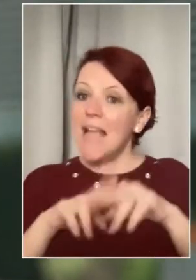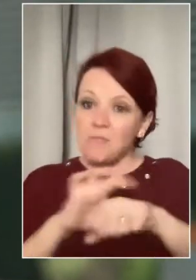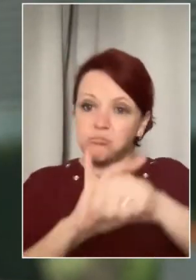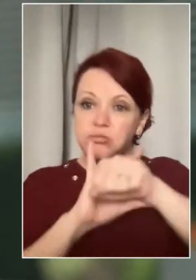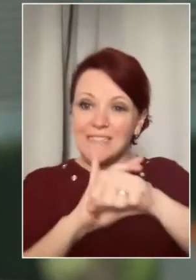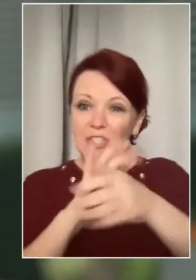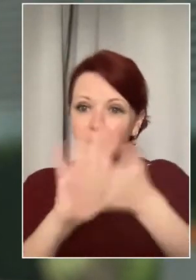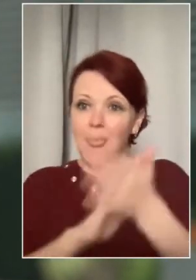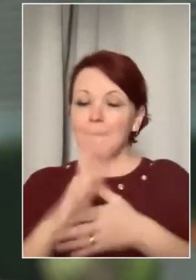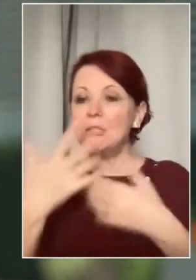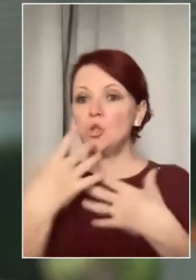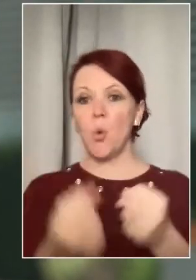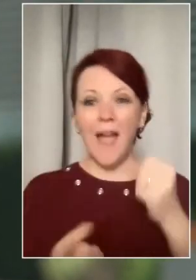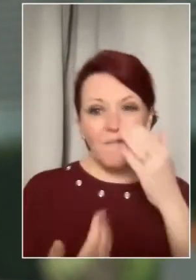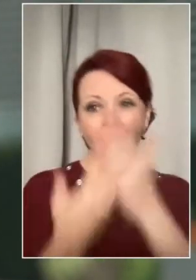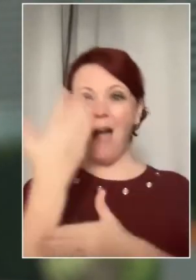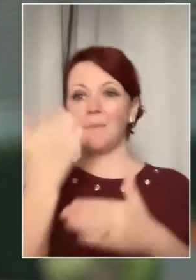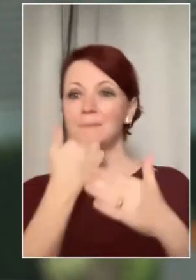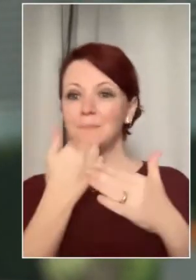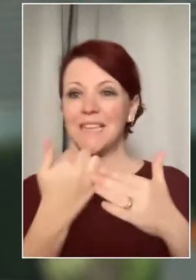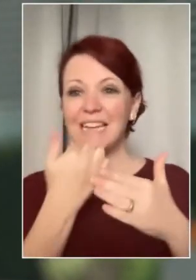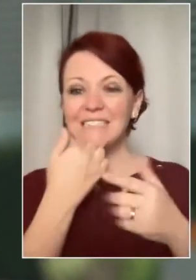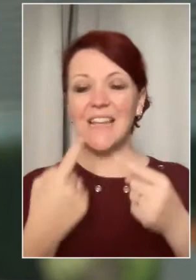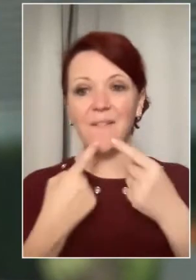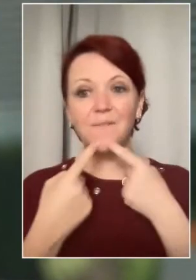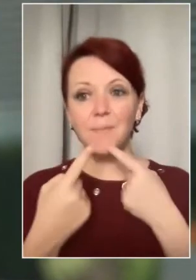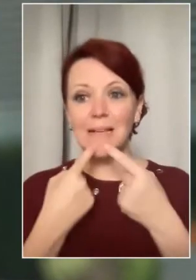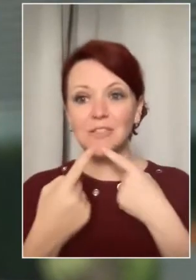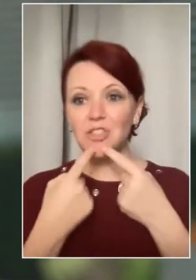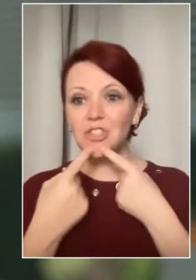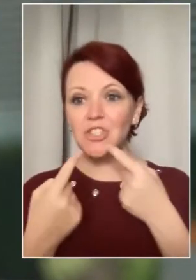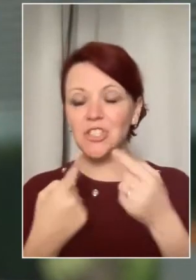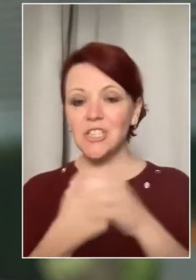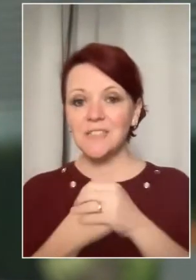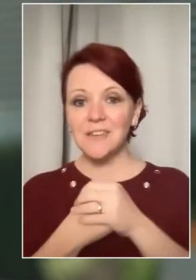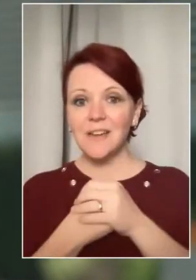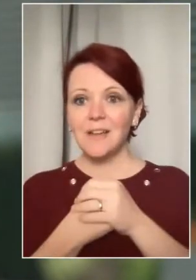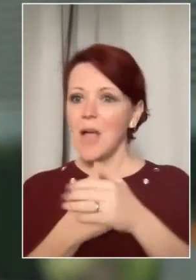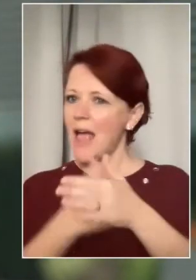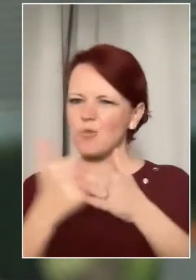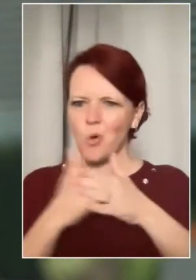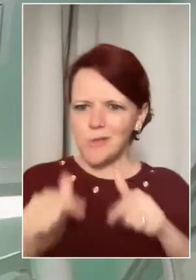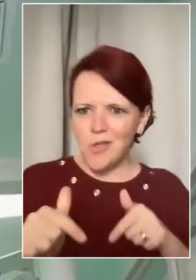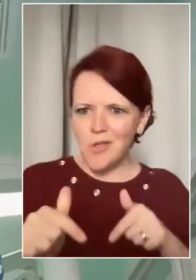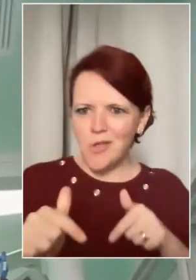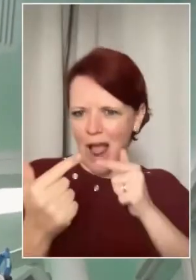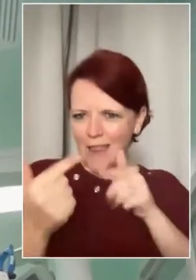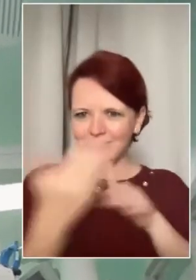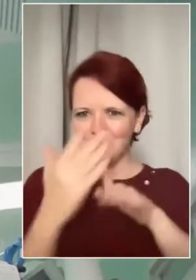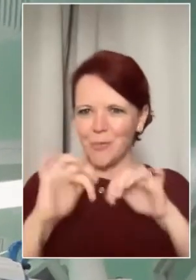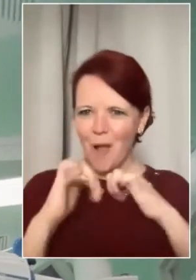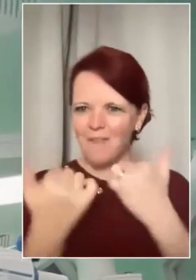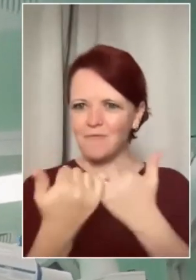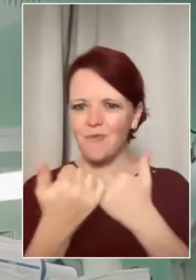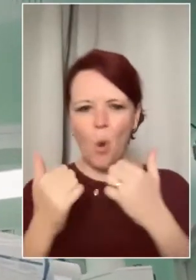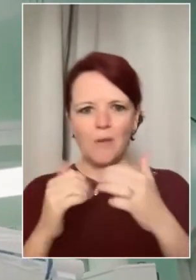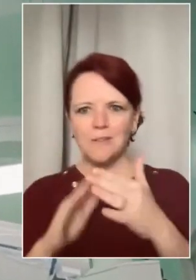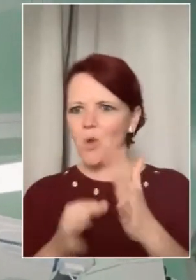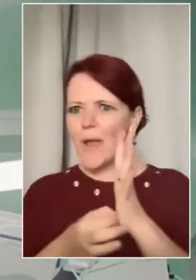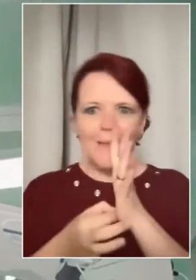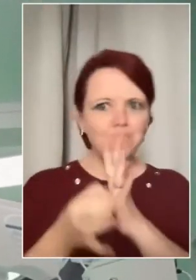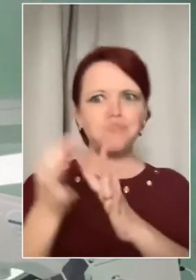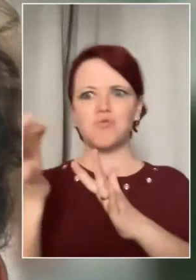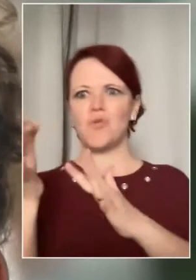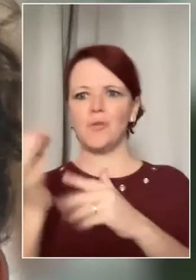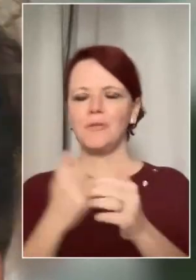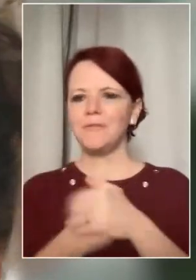information, ways of doing things, educating themselves, but also challenging our workforce to keep moving with the times. They work exceptionally hard in their